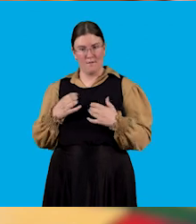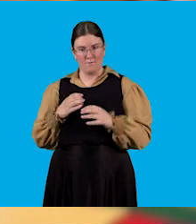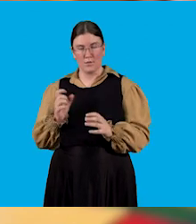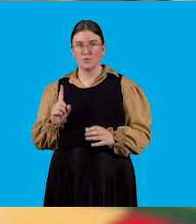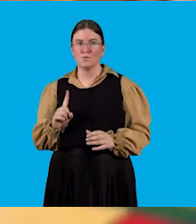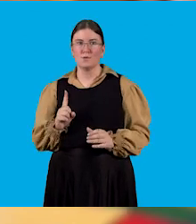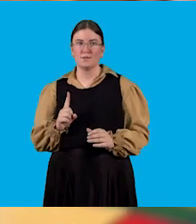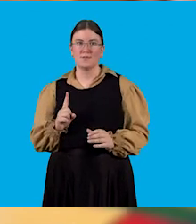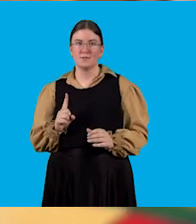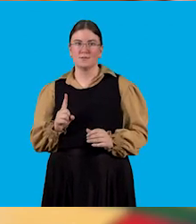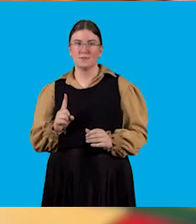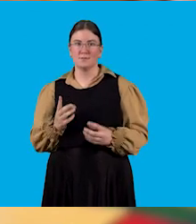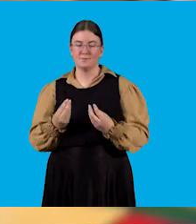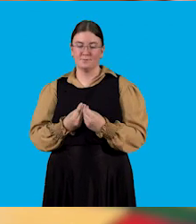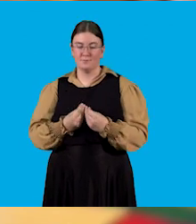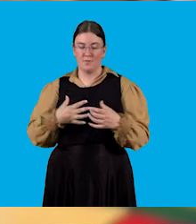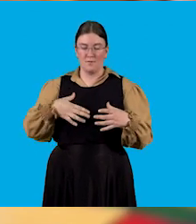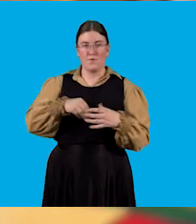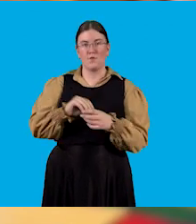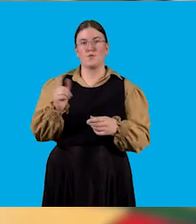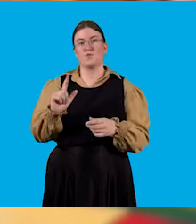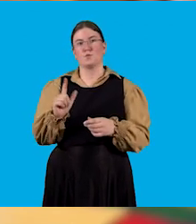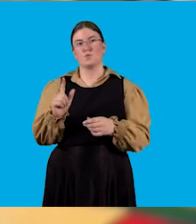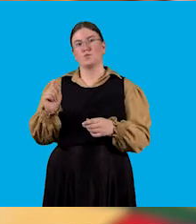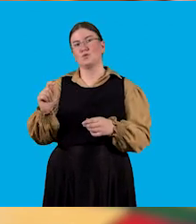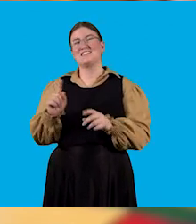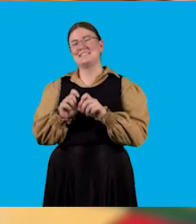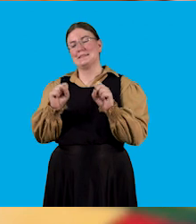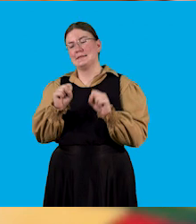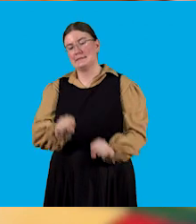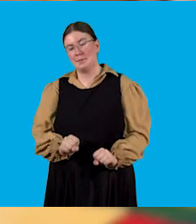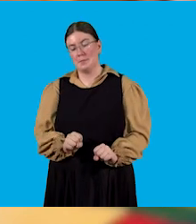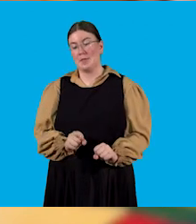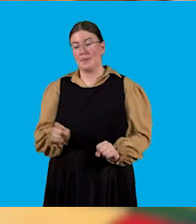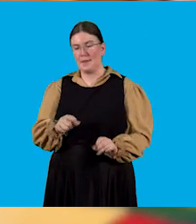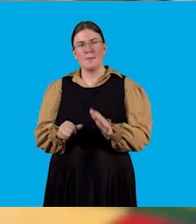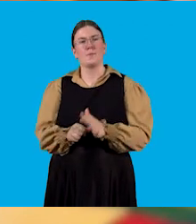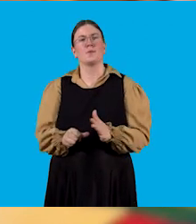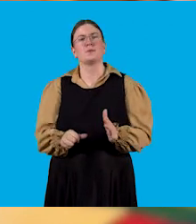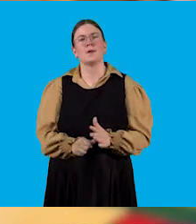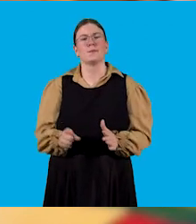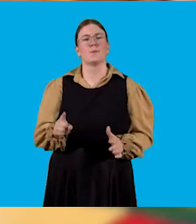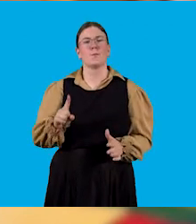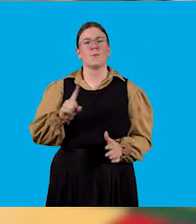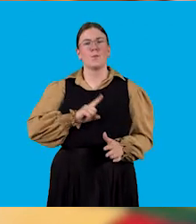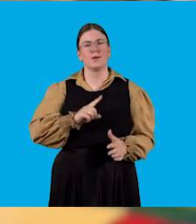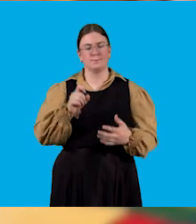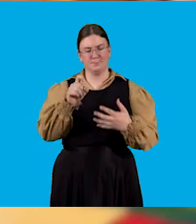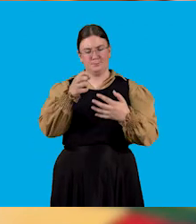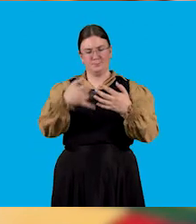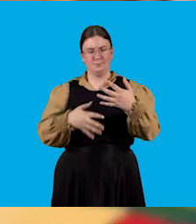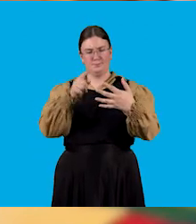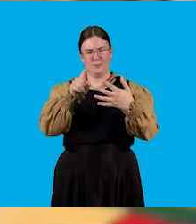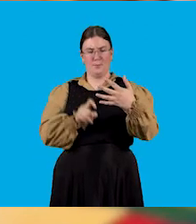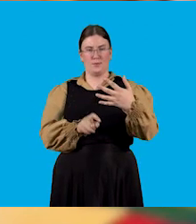going to be looking at the components that are part of the excretory system and the importance of each component.